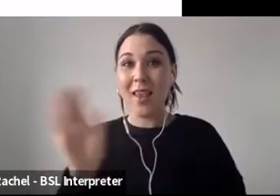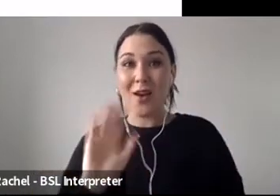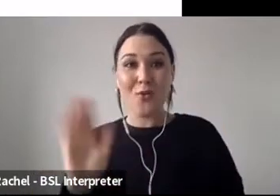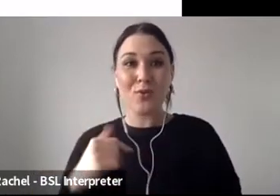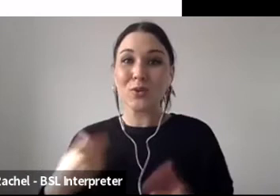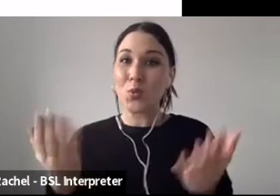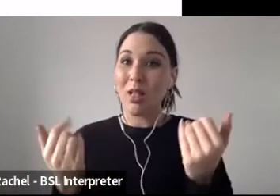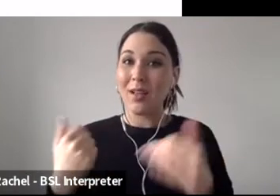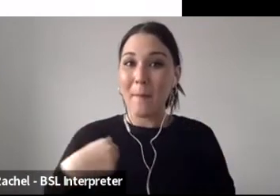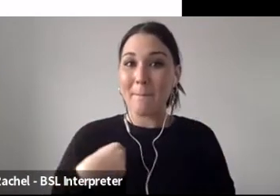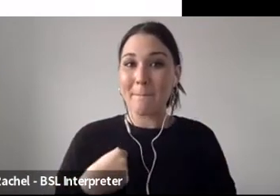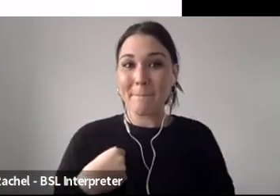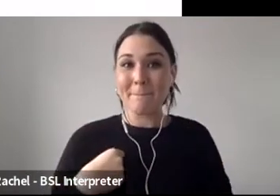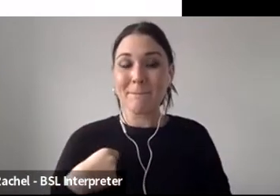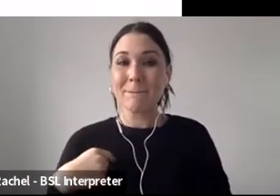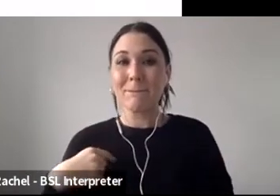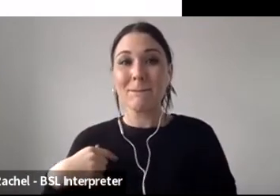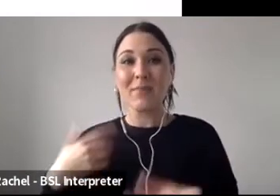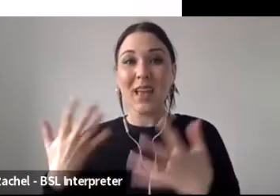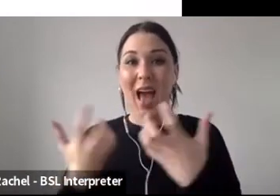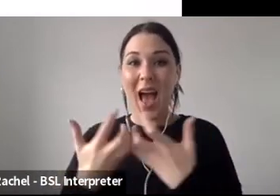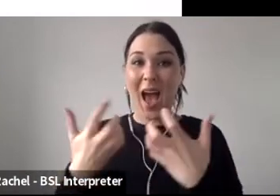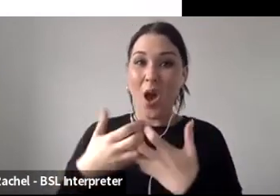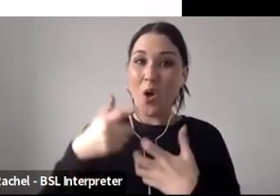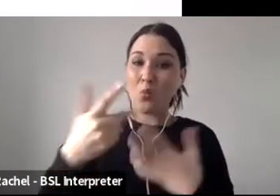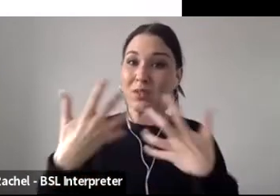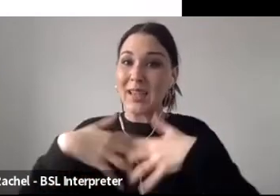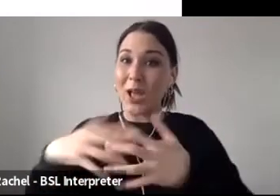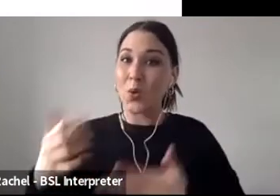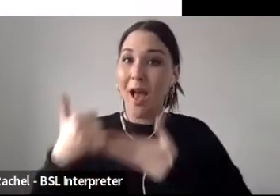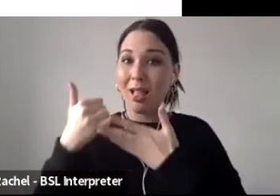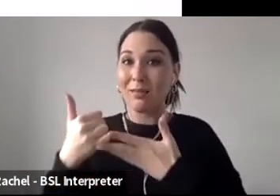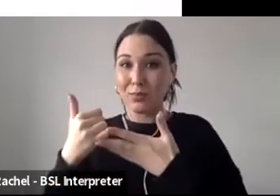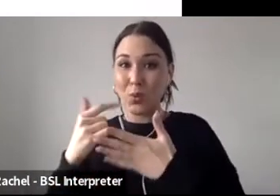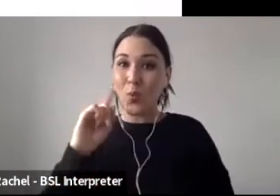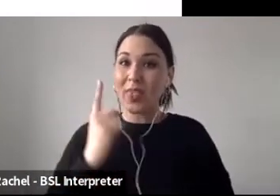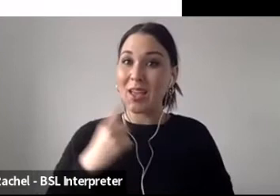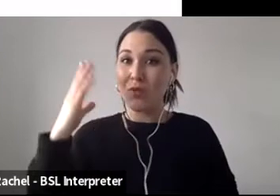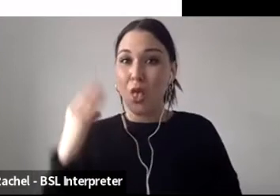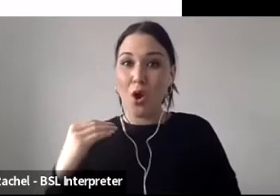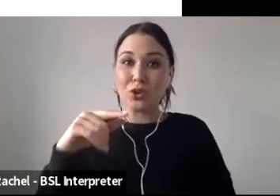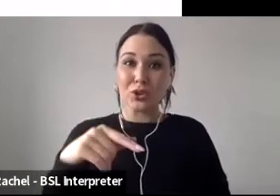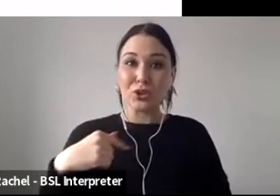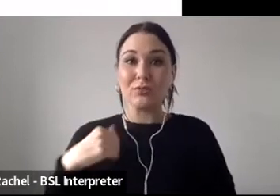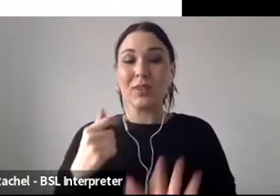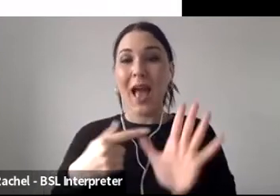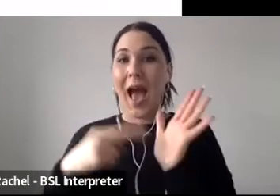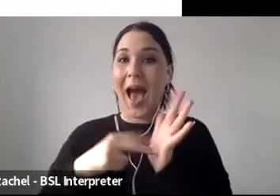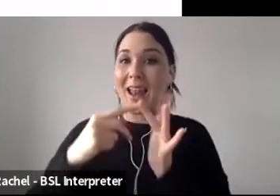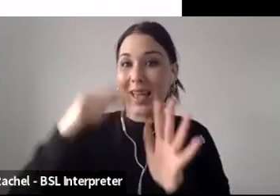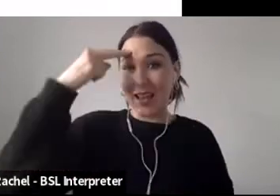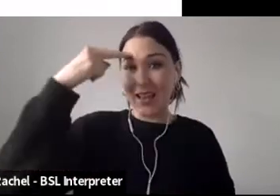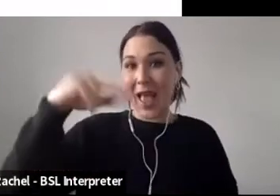and welcome to How Tech Can Help with Hearing Loss. I'm Annie Mannion from AbilityNet, and I'm Digital